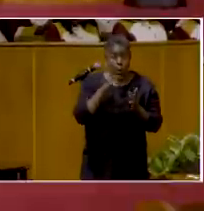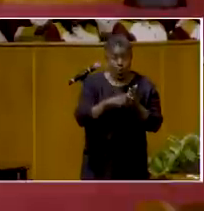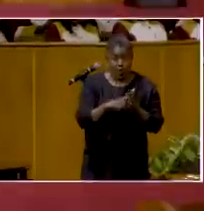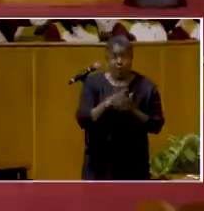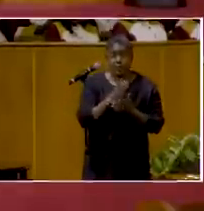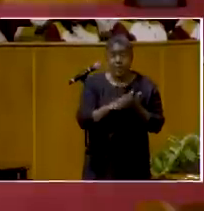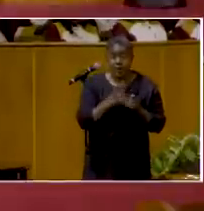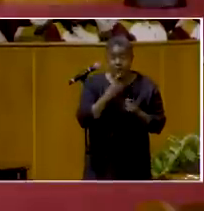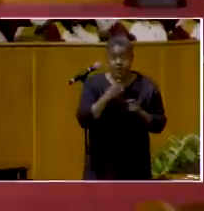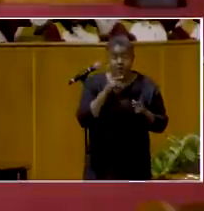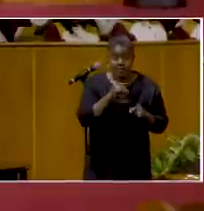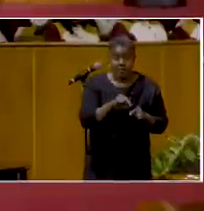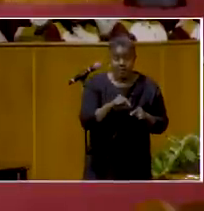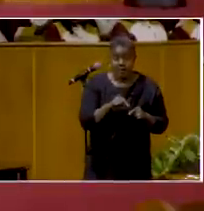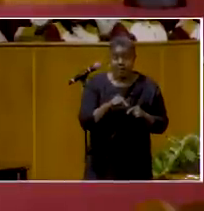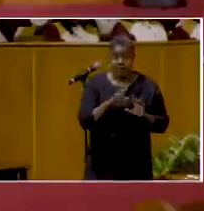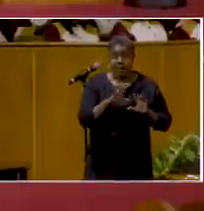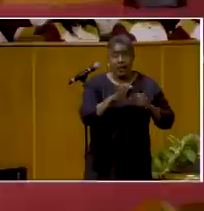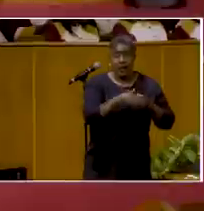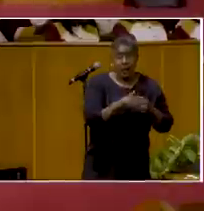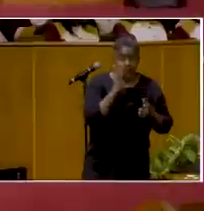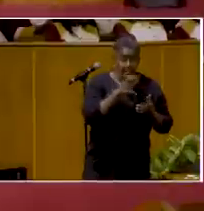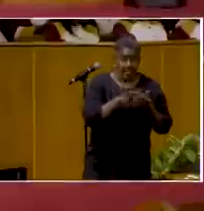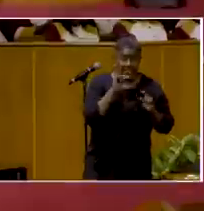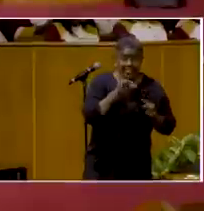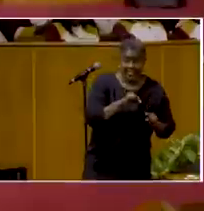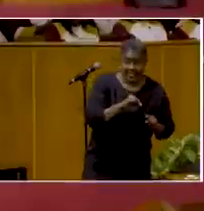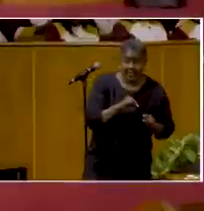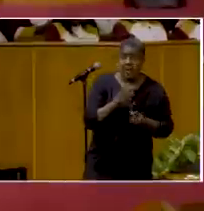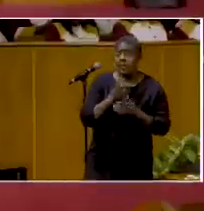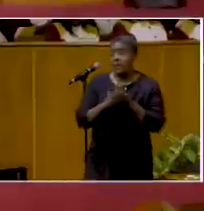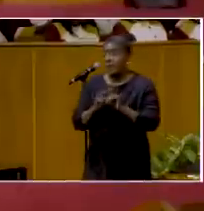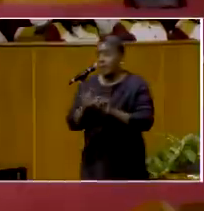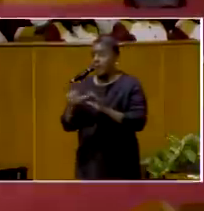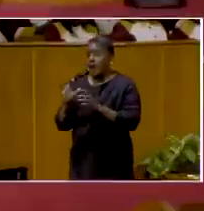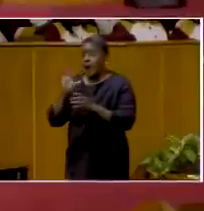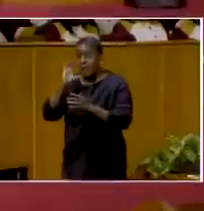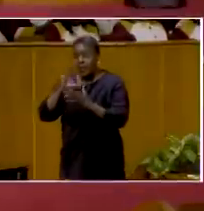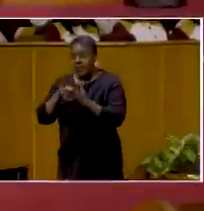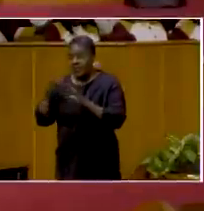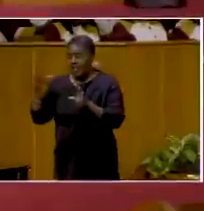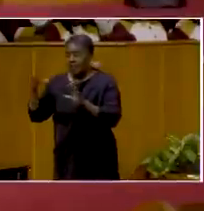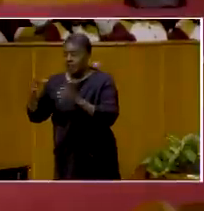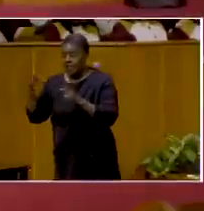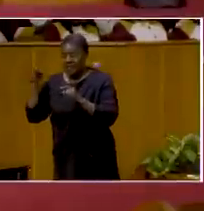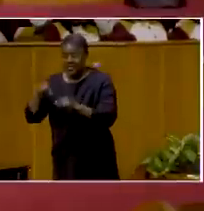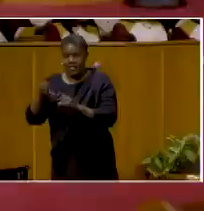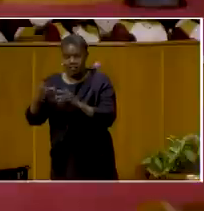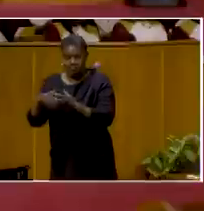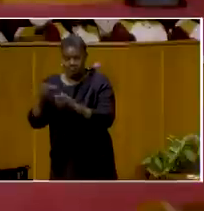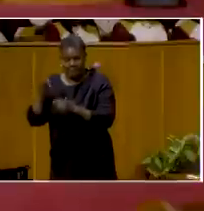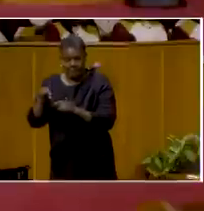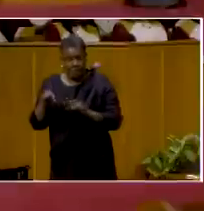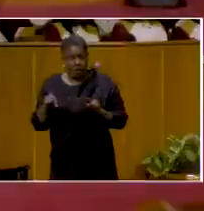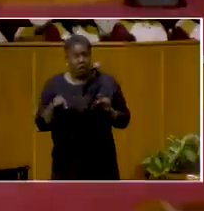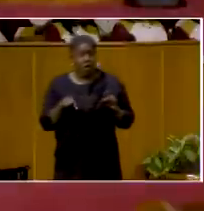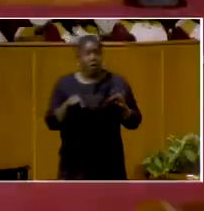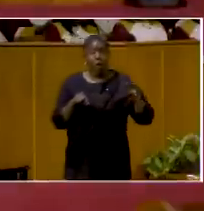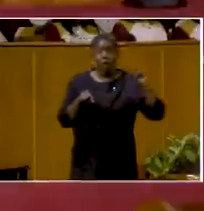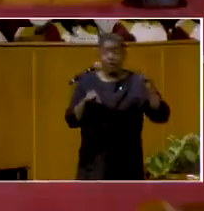that some people on your pew are over here and some people on your pew are over here. On this